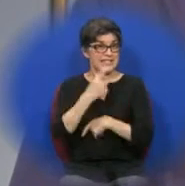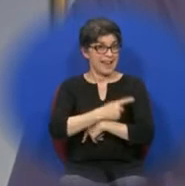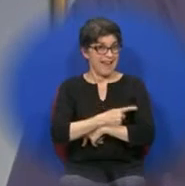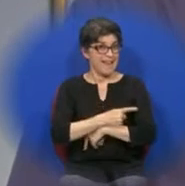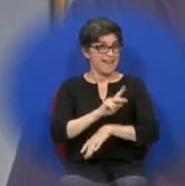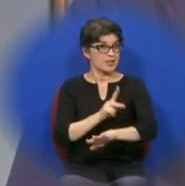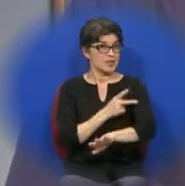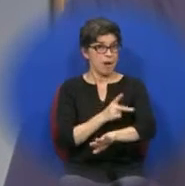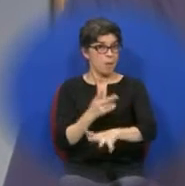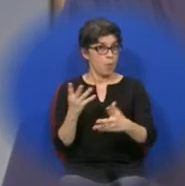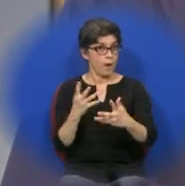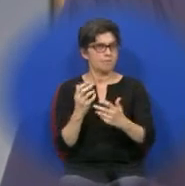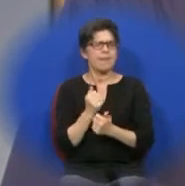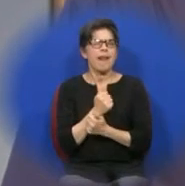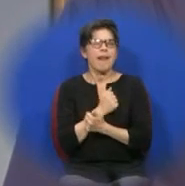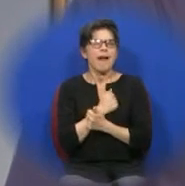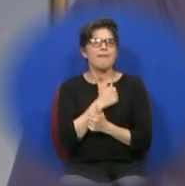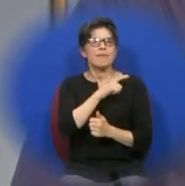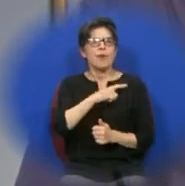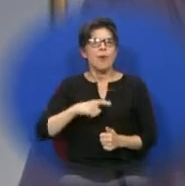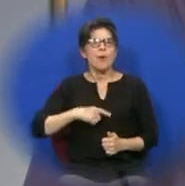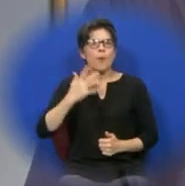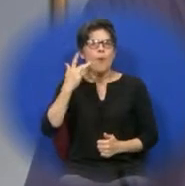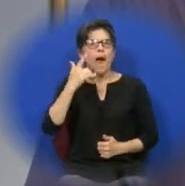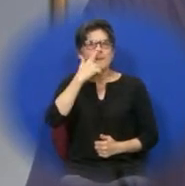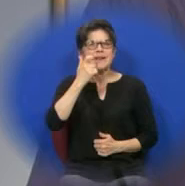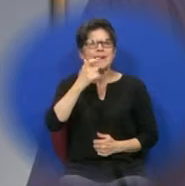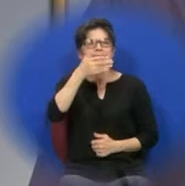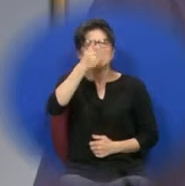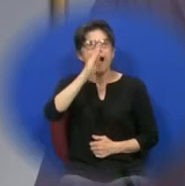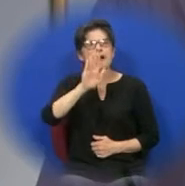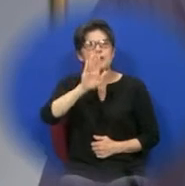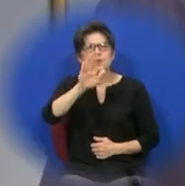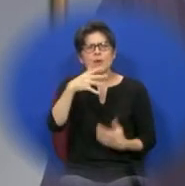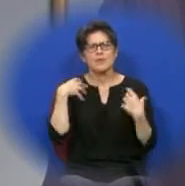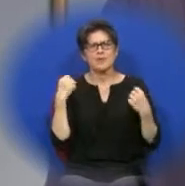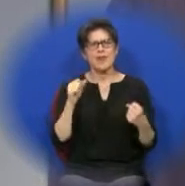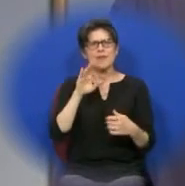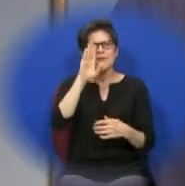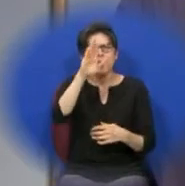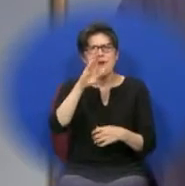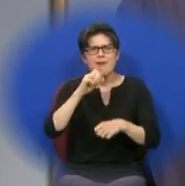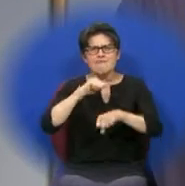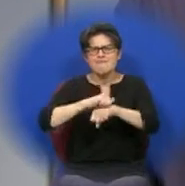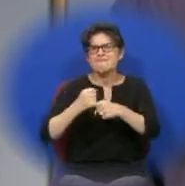love the Lord, for God is your strength, your rock, and Savior.